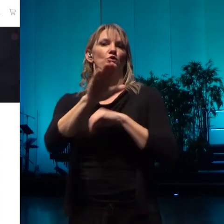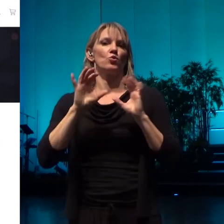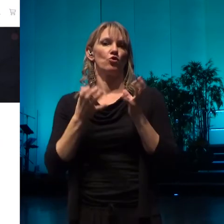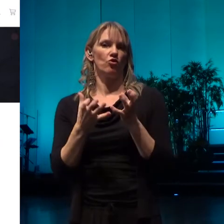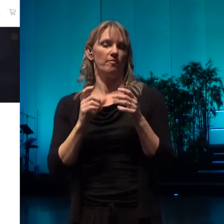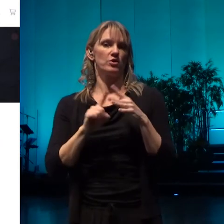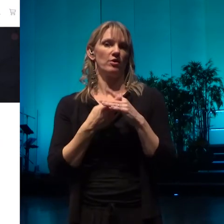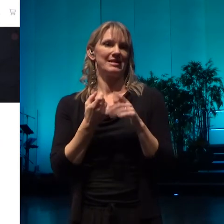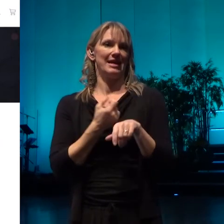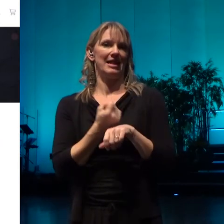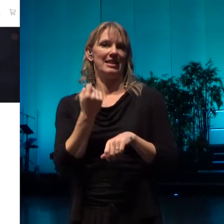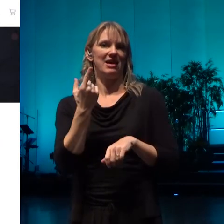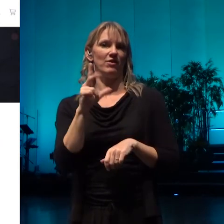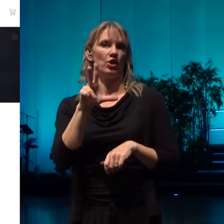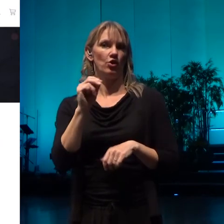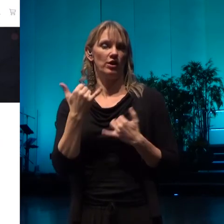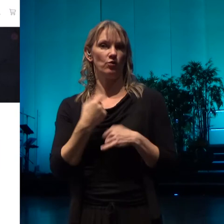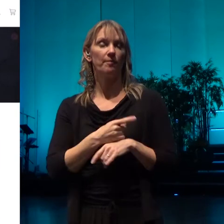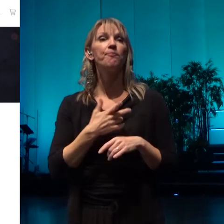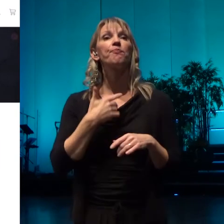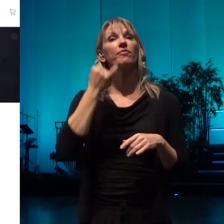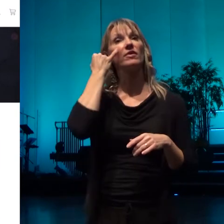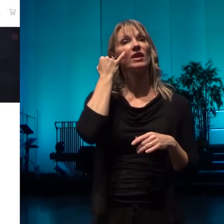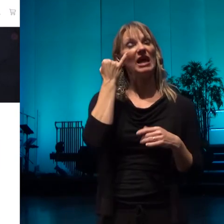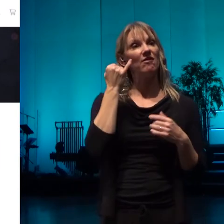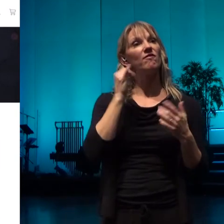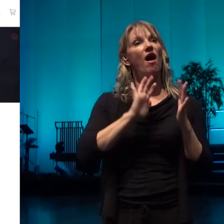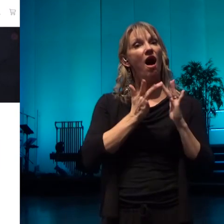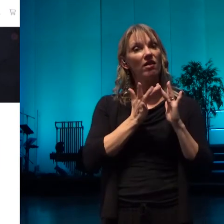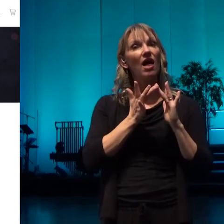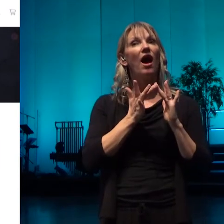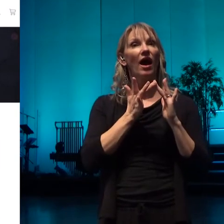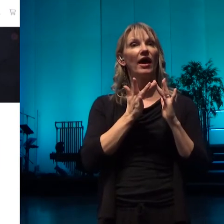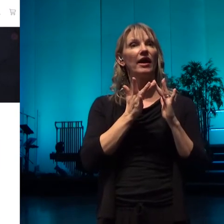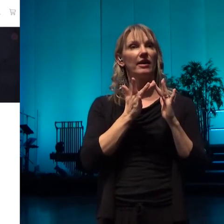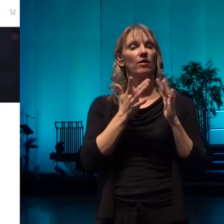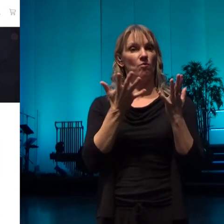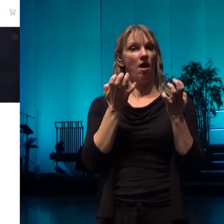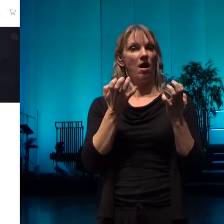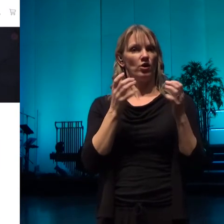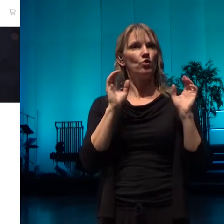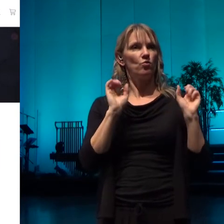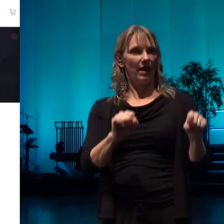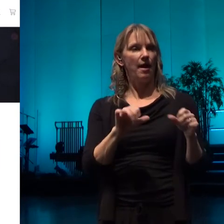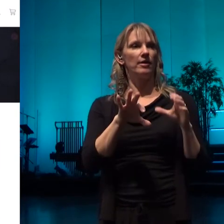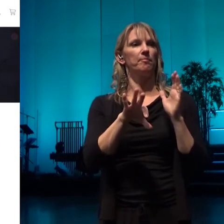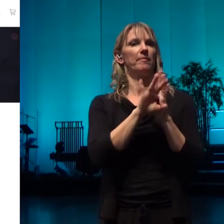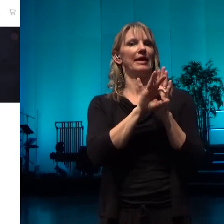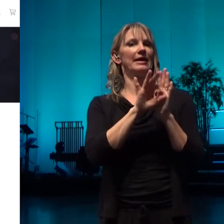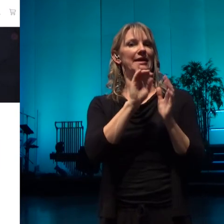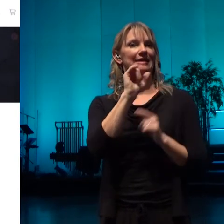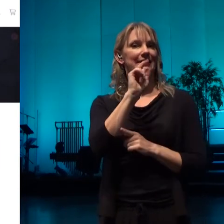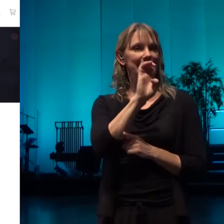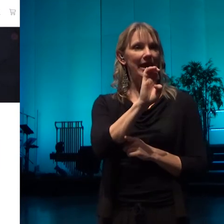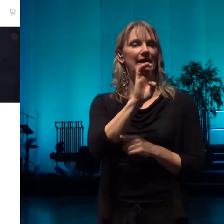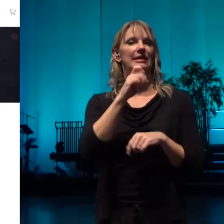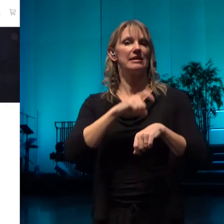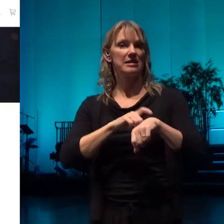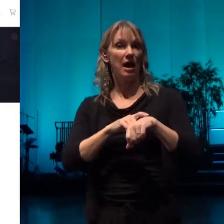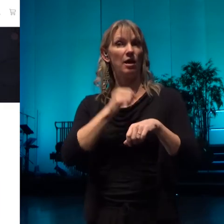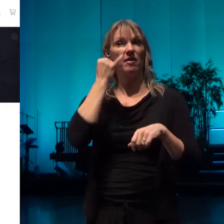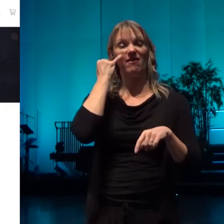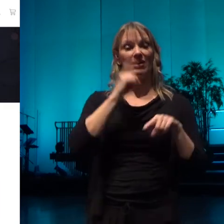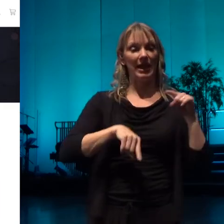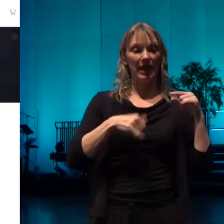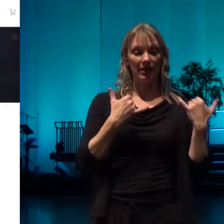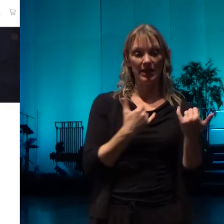they're online as well for those watching at home or watching here, and they're all throughout the week. You just pick your date and time, and you just show up. If you can't make it